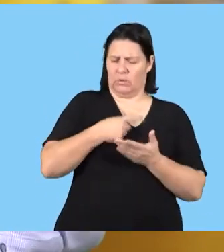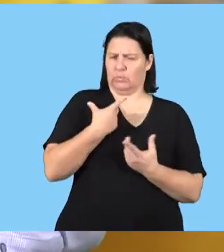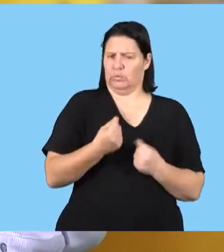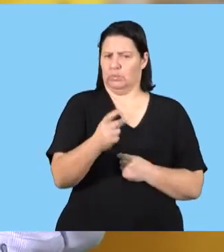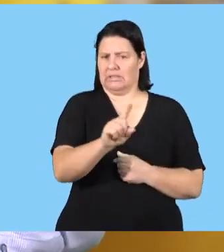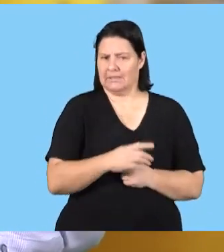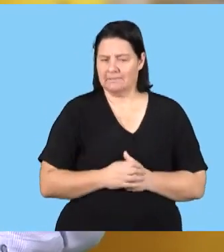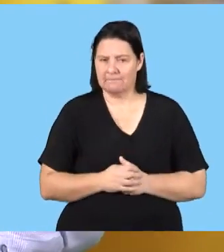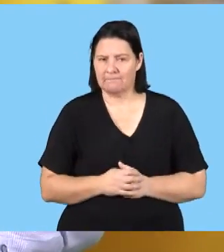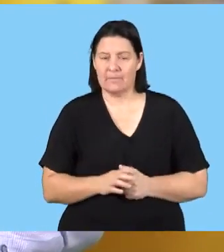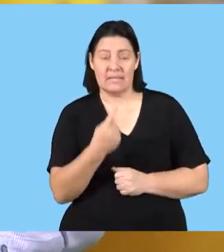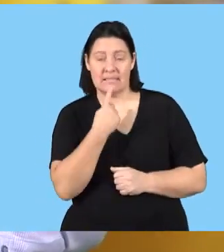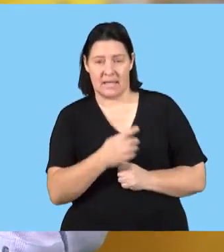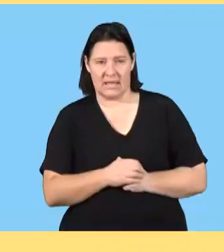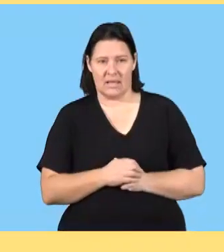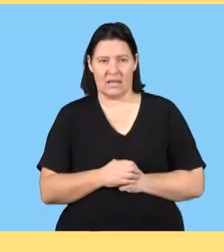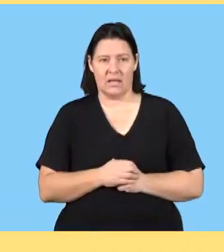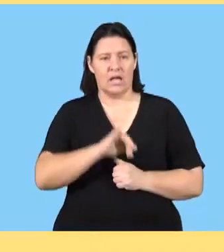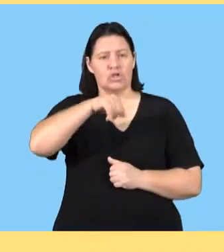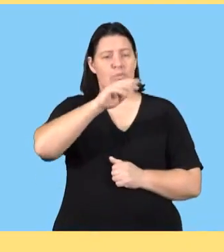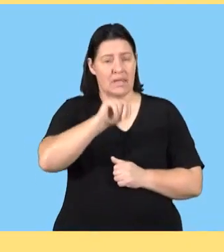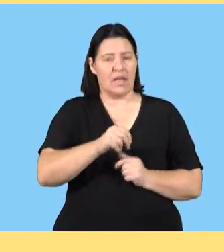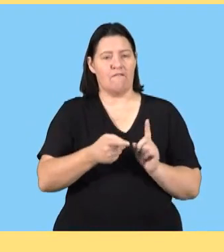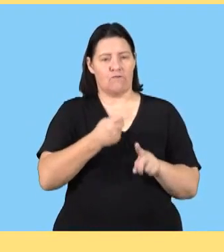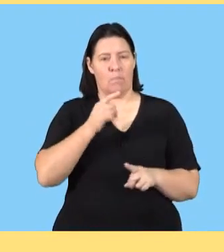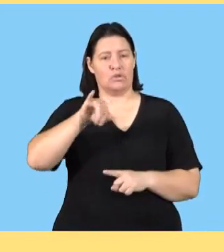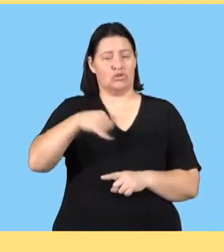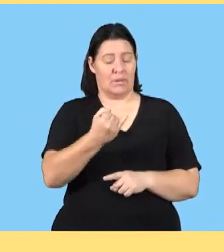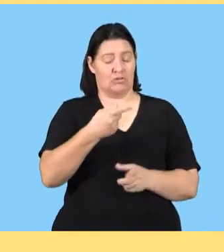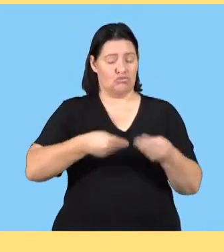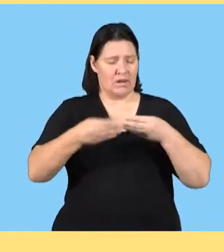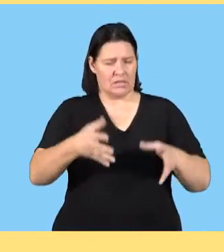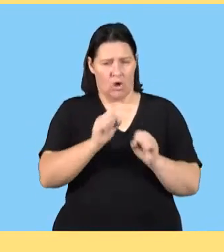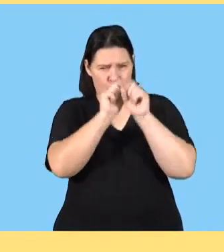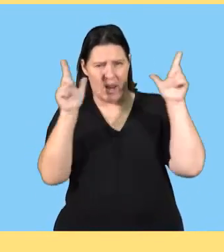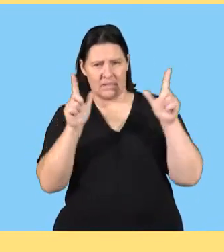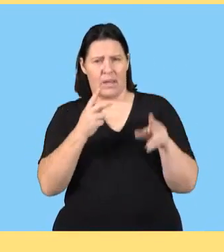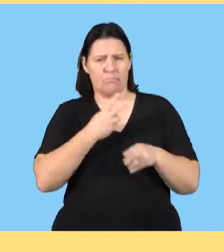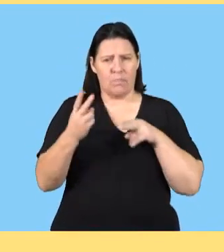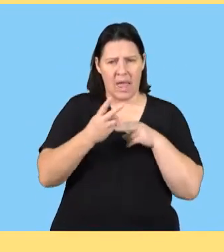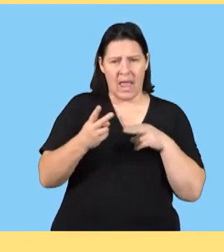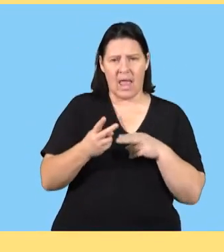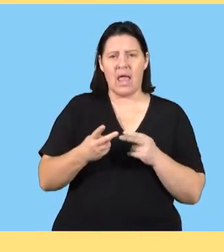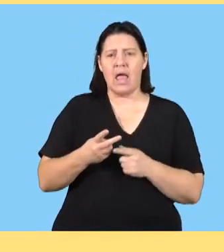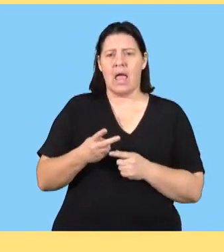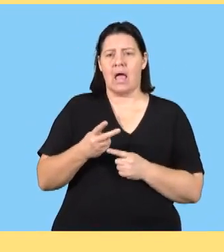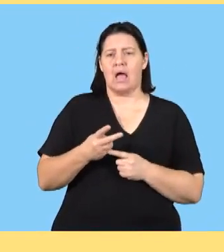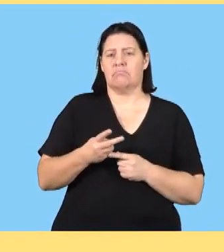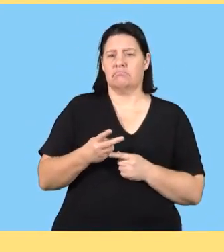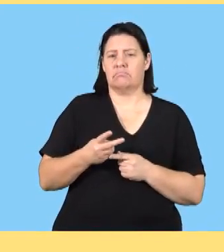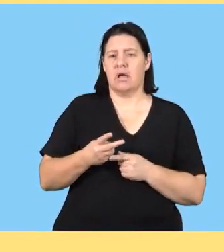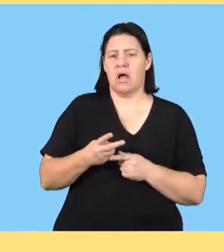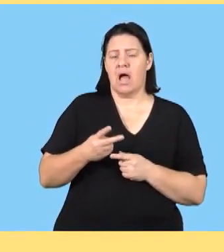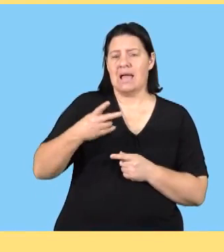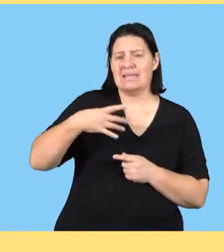to do? It says, Jimmy, the owner of Jimmy Traders, has realized that after preparing the cash and credit